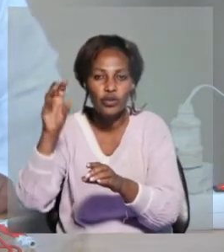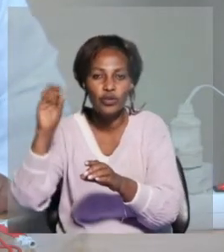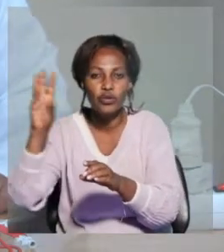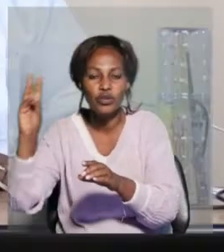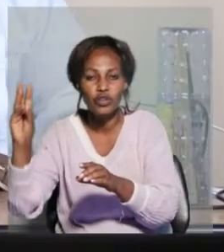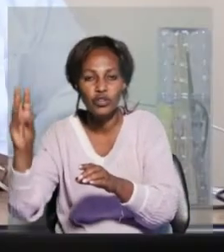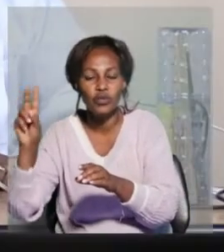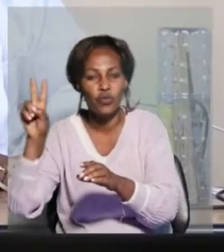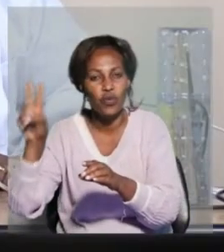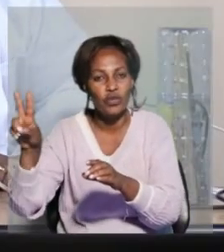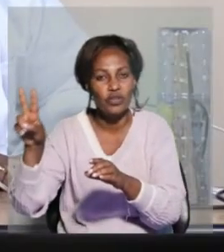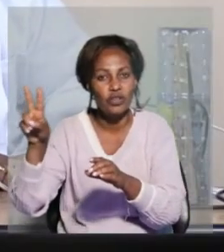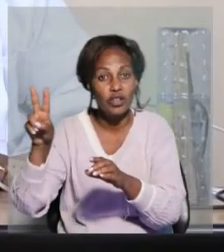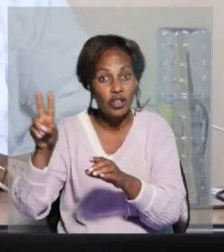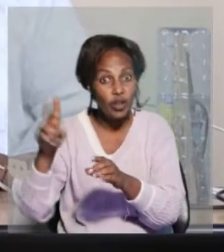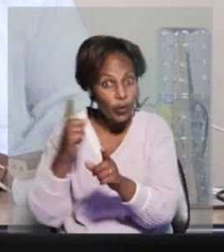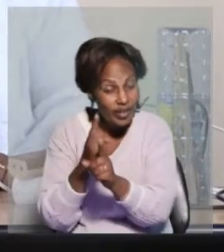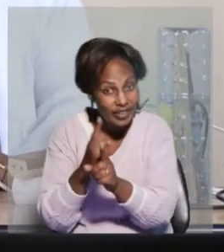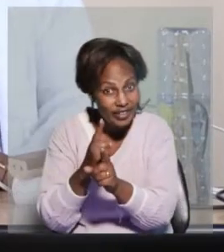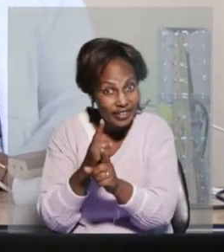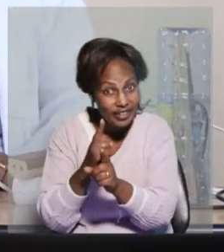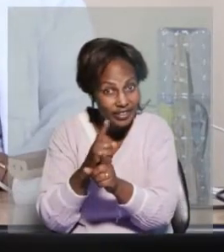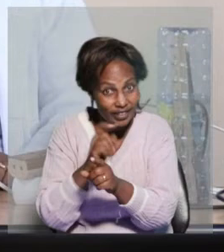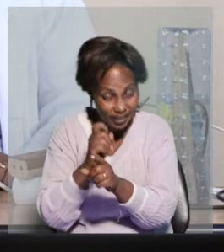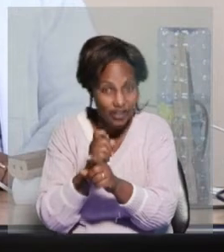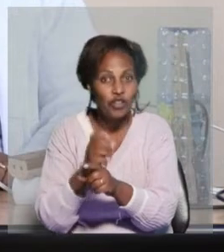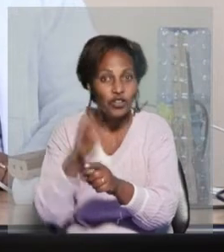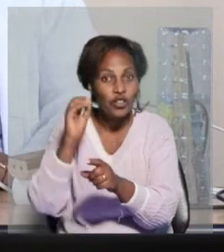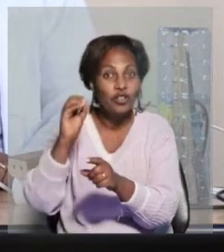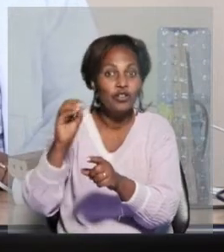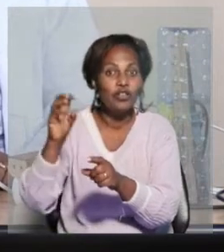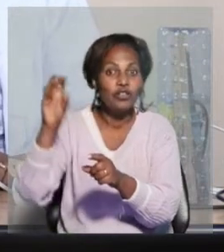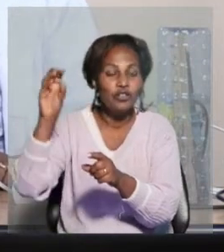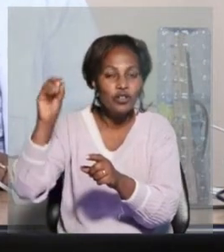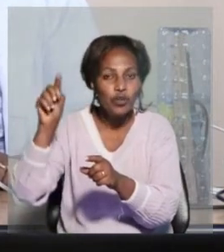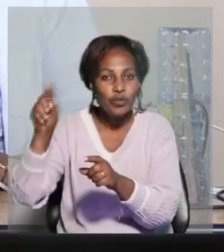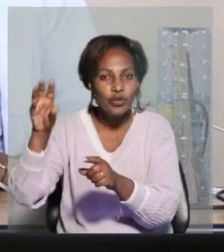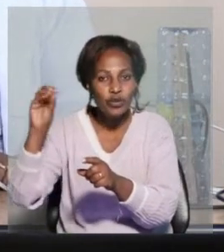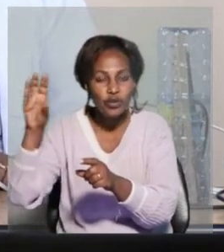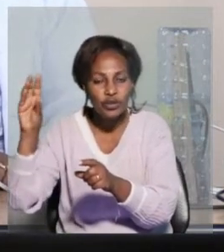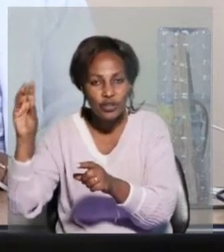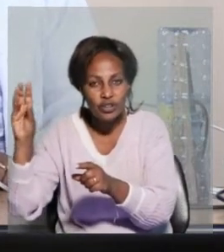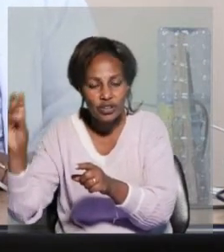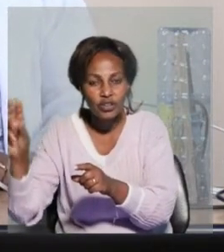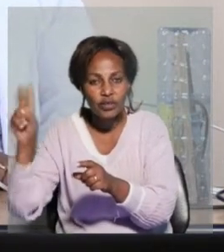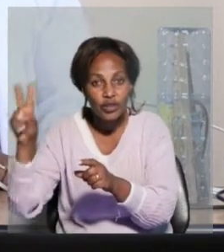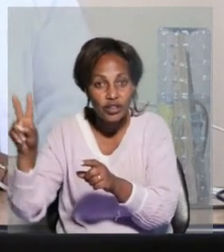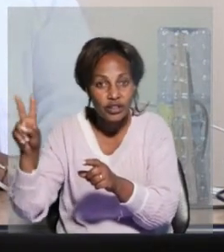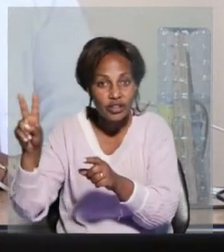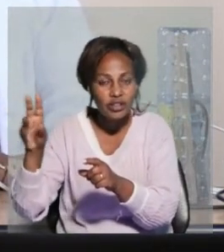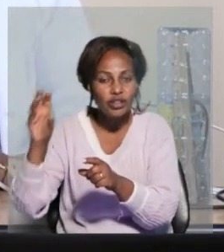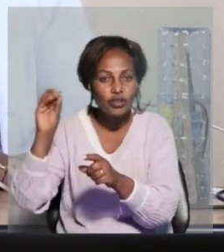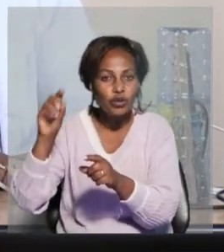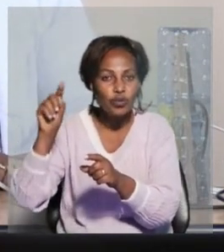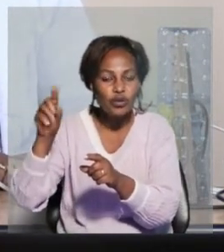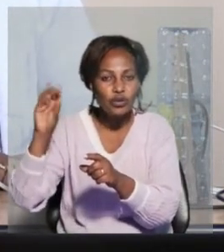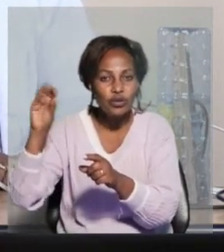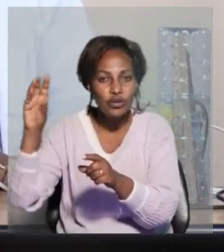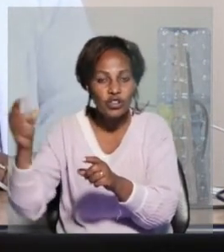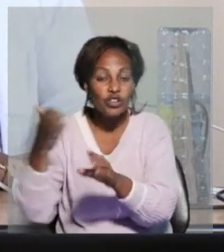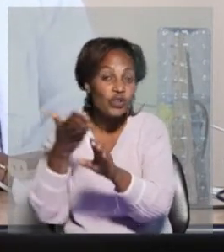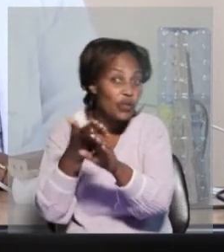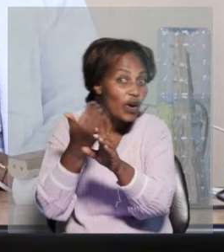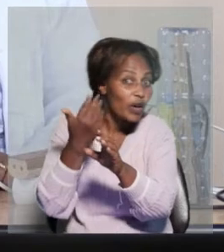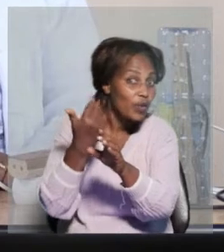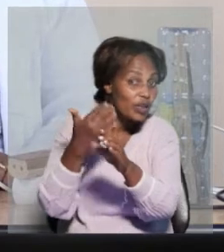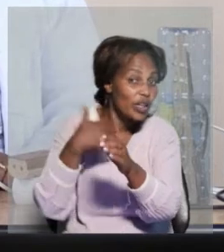volt. Correct? There is 0.06 volt, not this one, 0.06 volt is so the background. From the